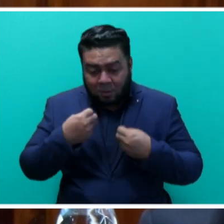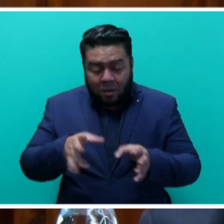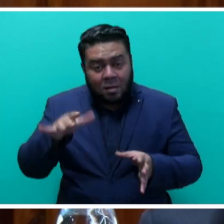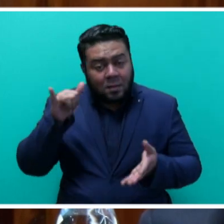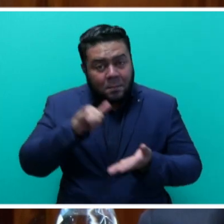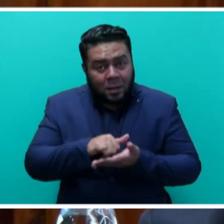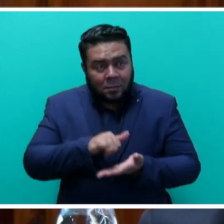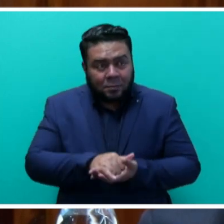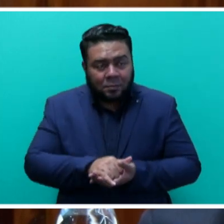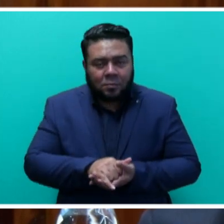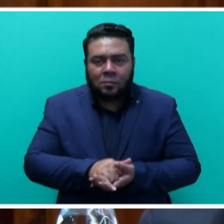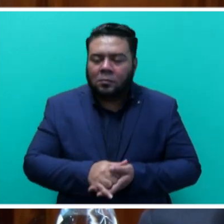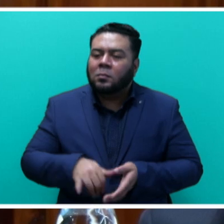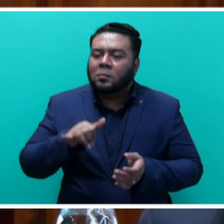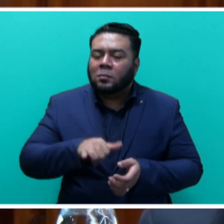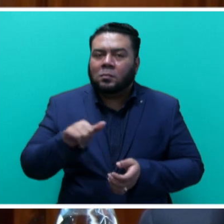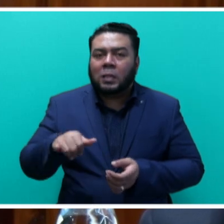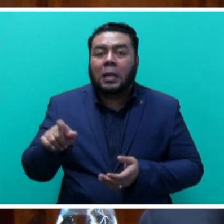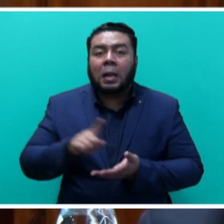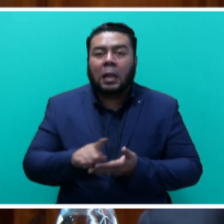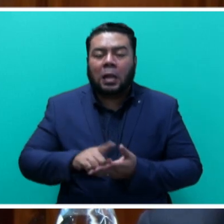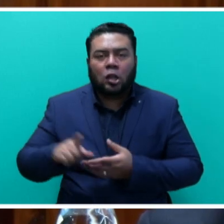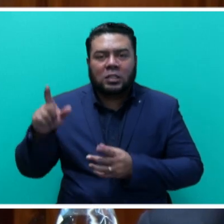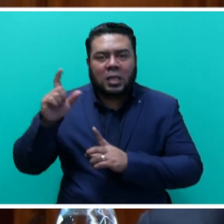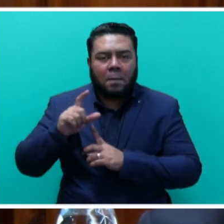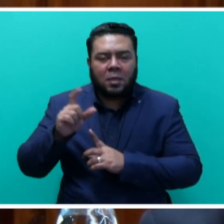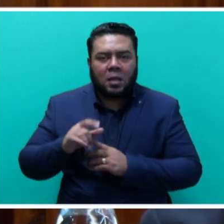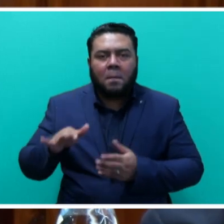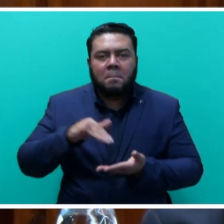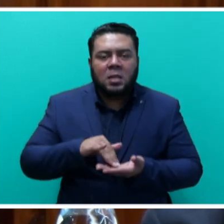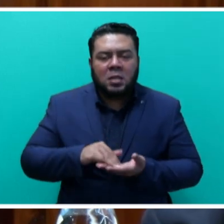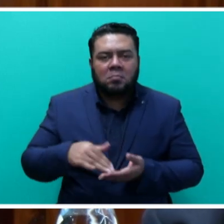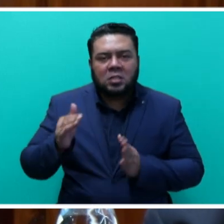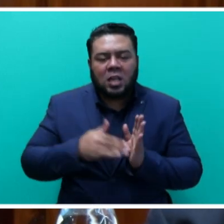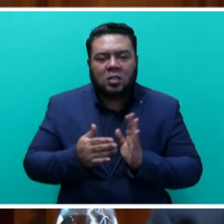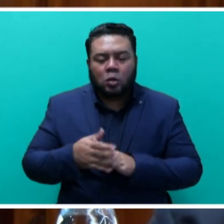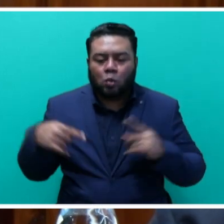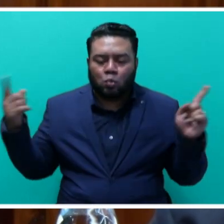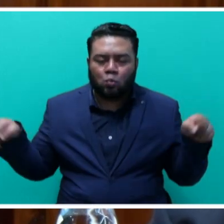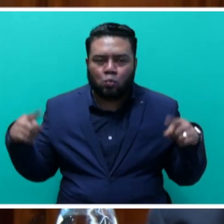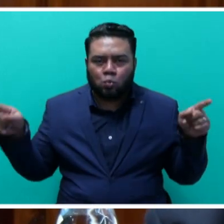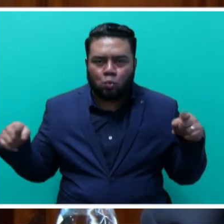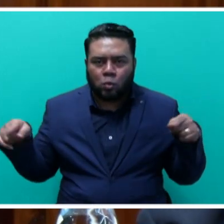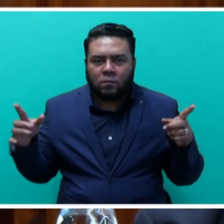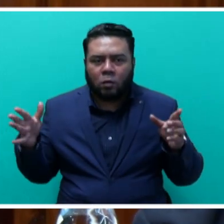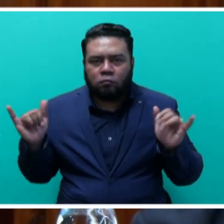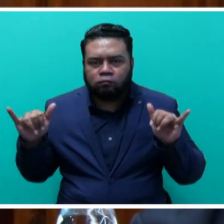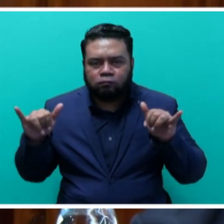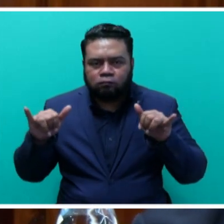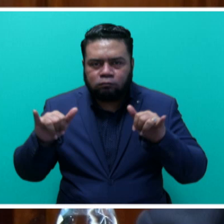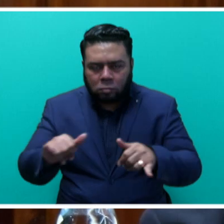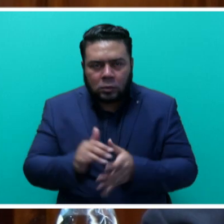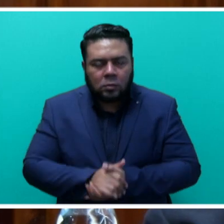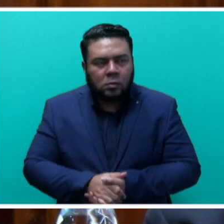and flying instructor on light aircraft and later as captain on medium-sized twin turboprop aircraft. He